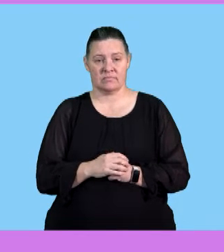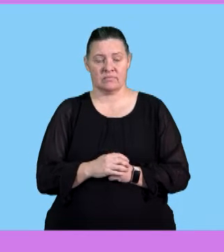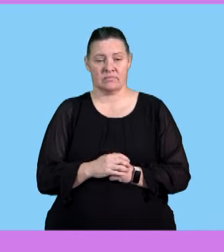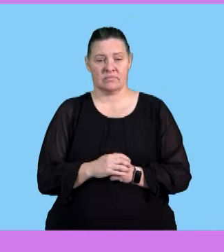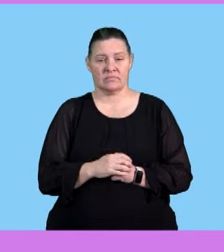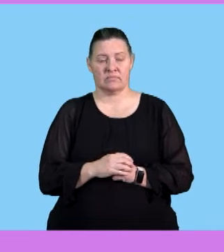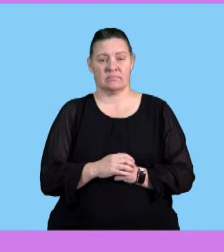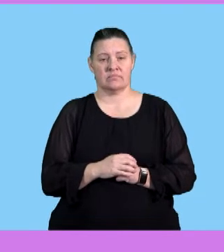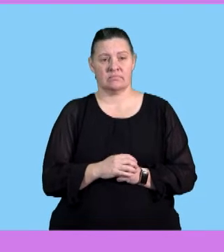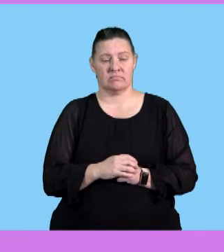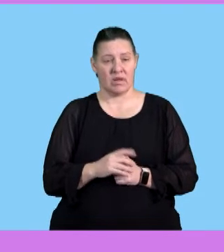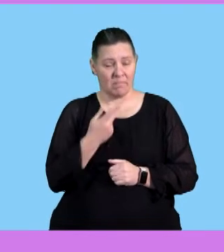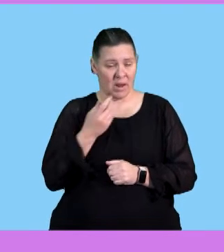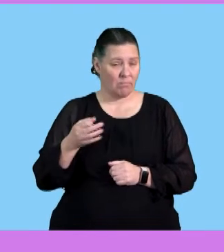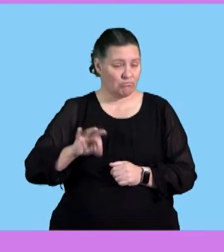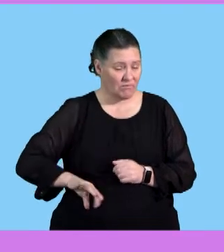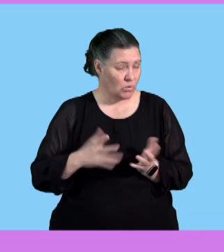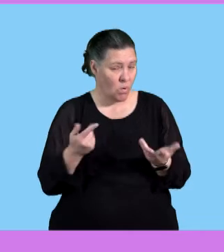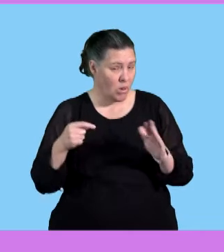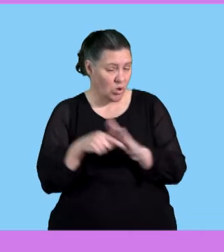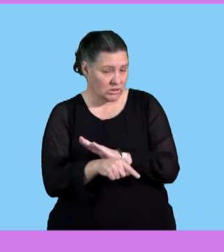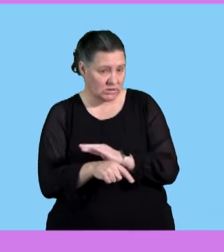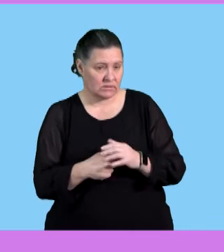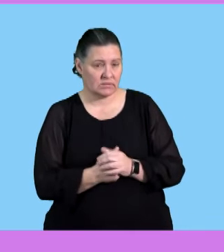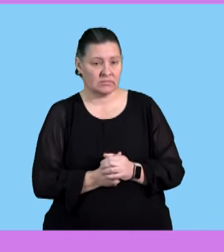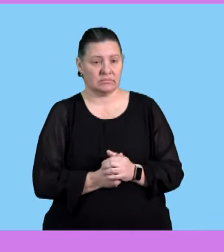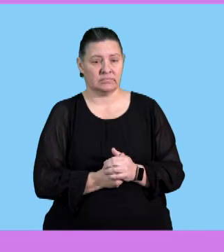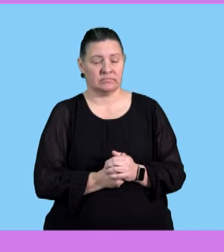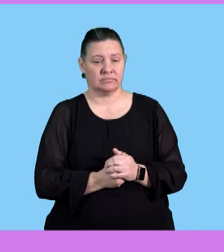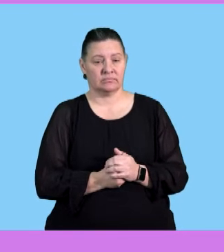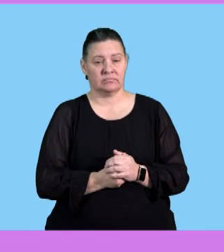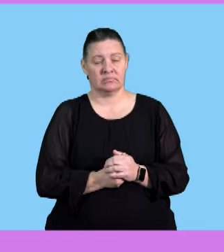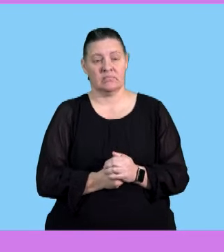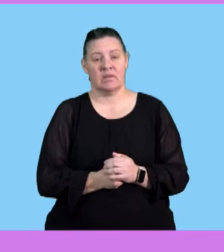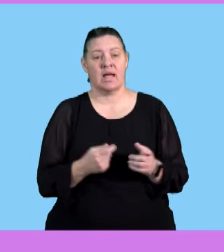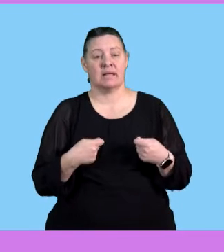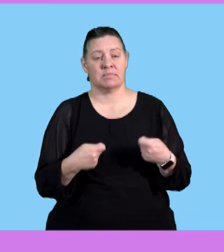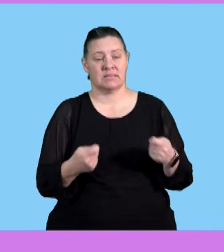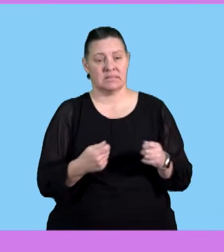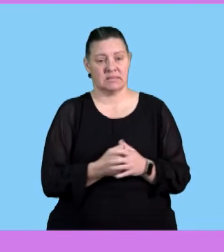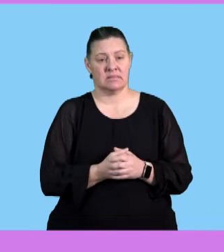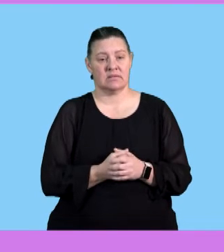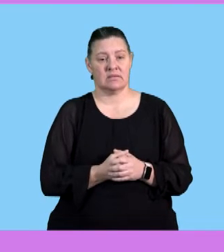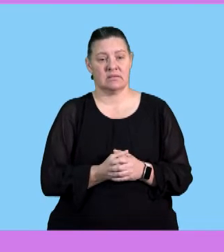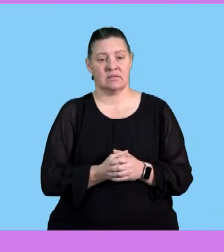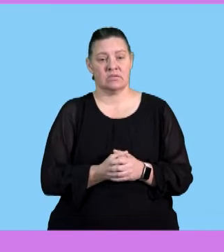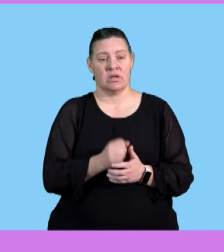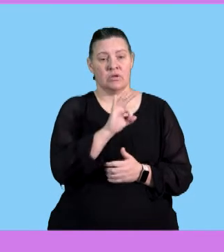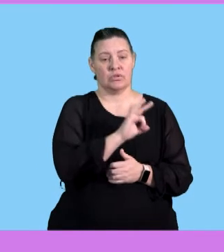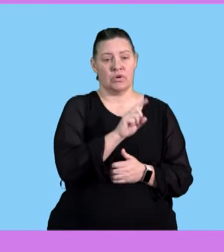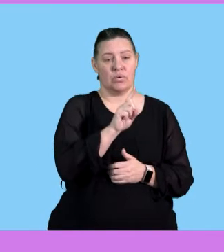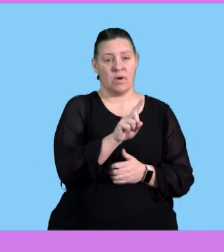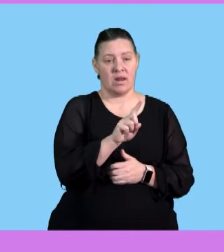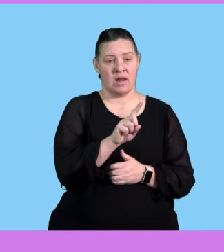4,299. So, is it a profit or a loss? The expenses and